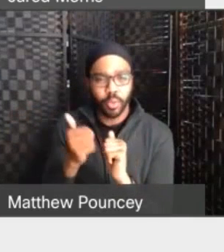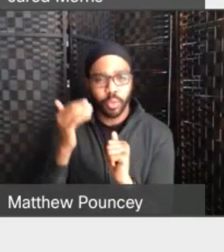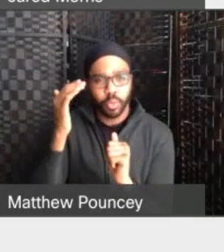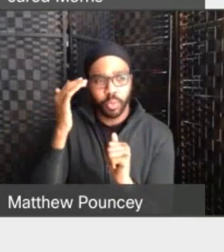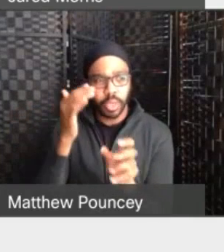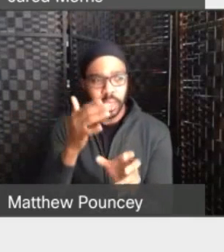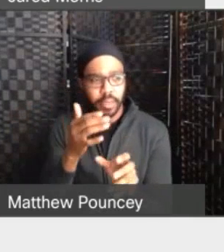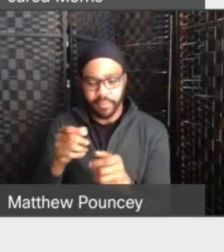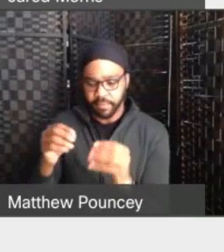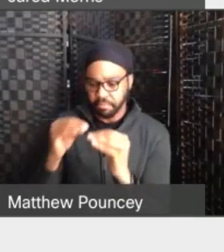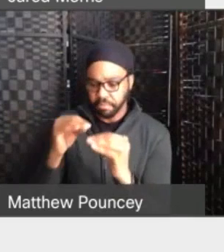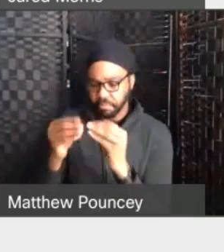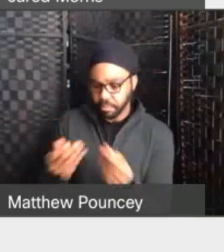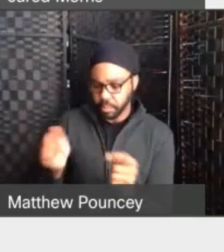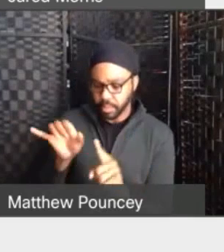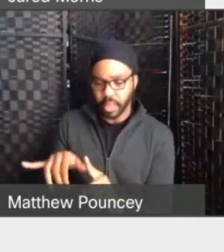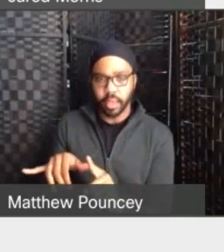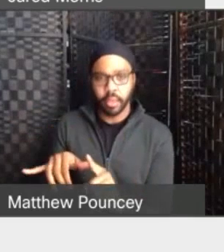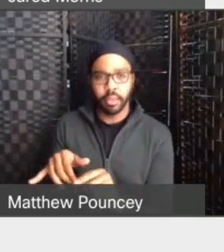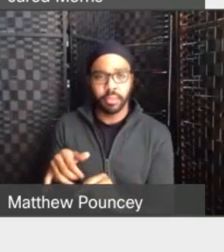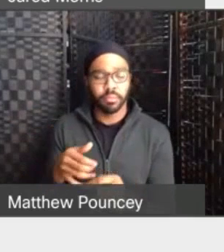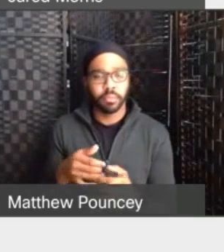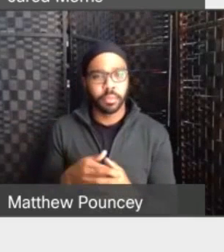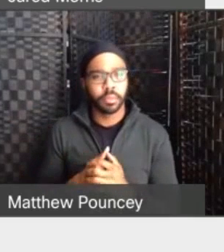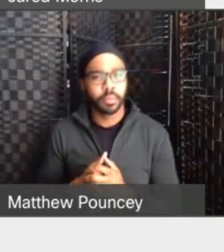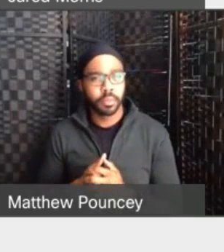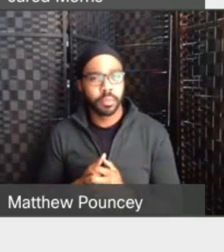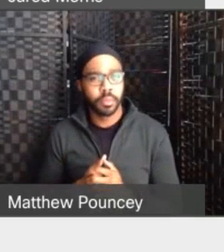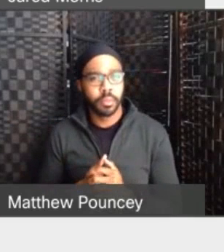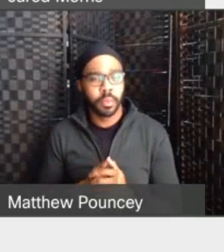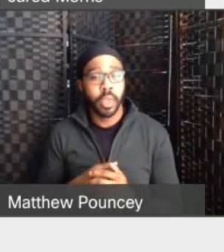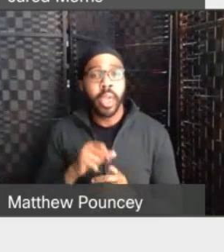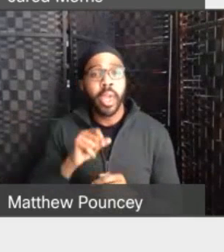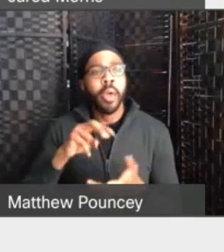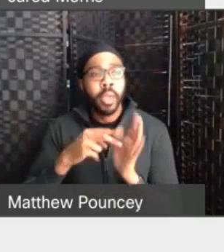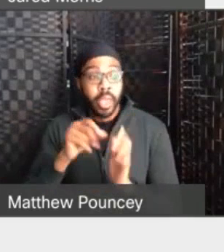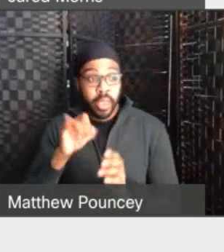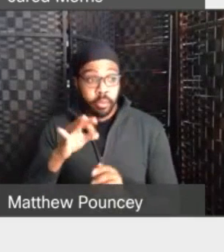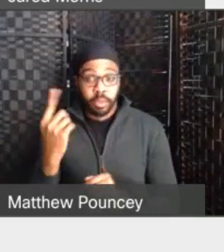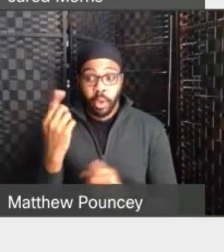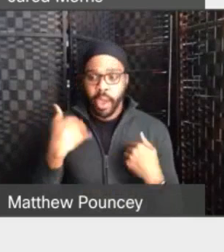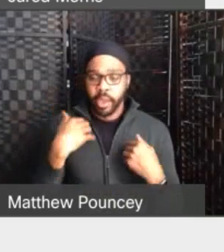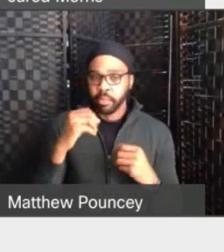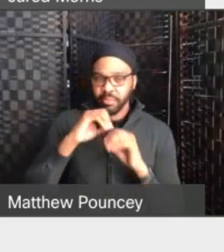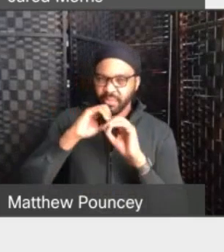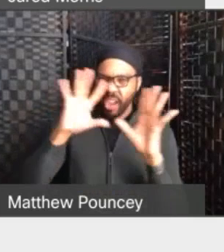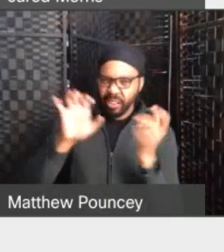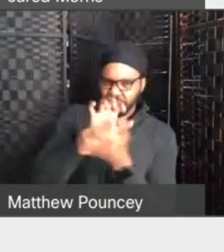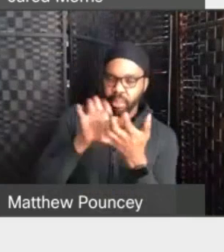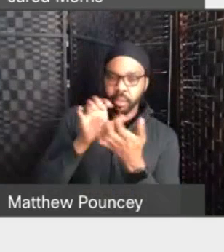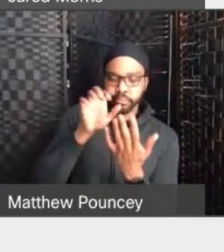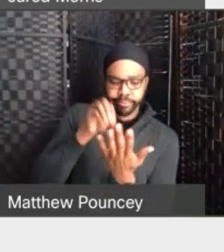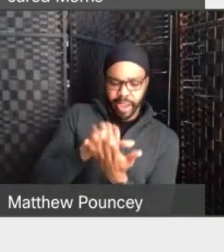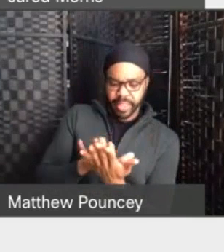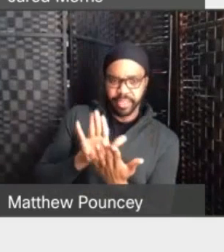and fix this? So if someone has unclear documentation of their vaccine, but they received